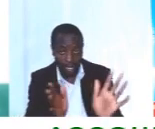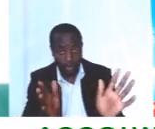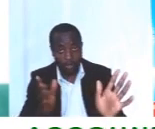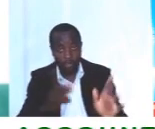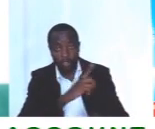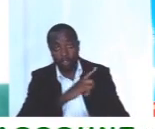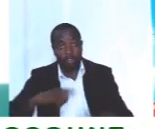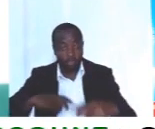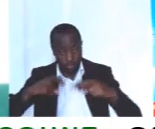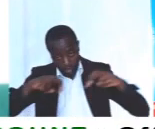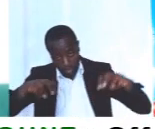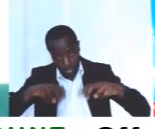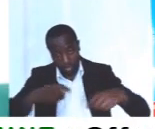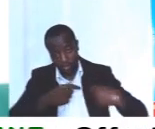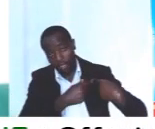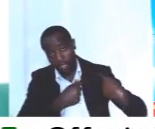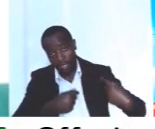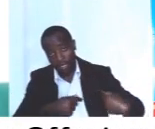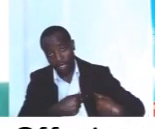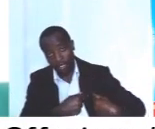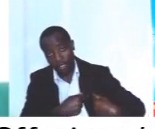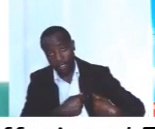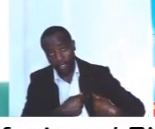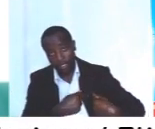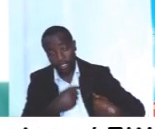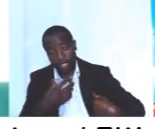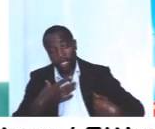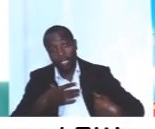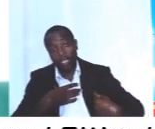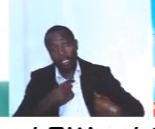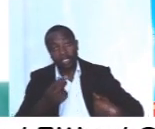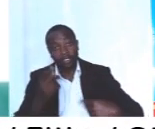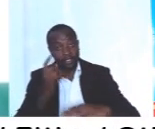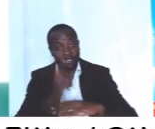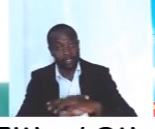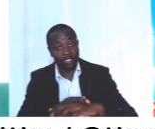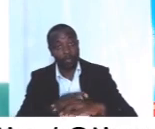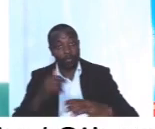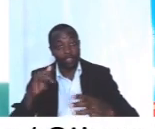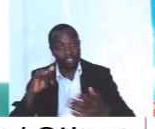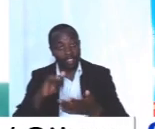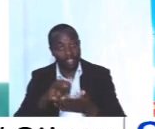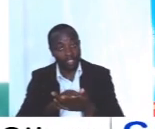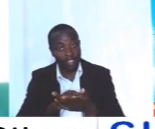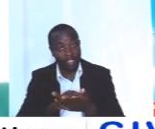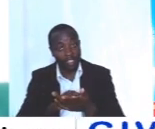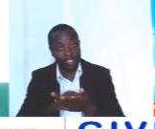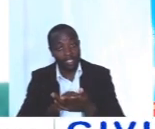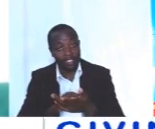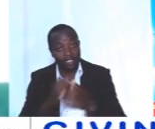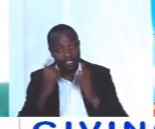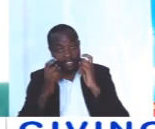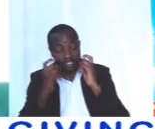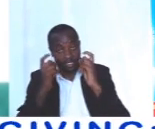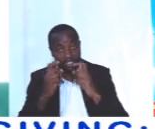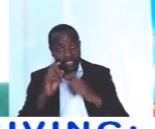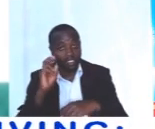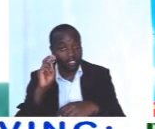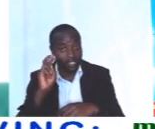hearts. And when he puts his finger on anything that is offensive to him,